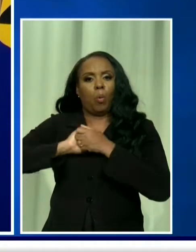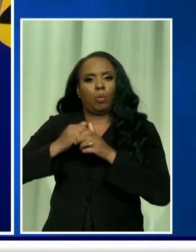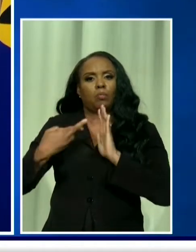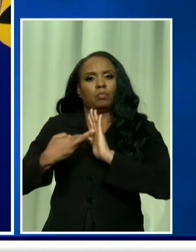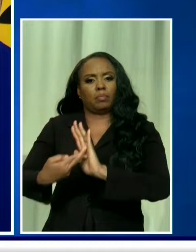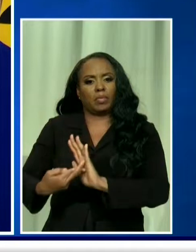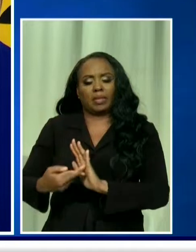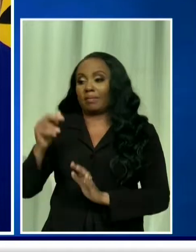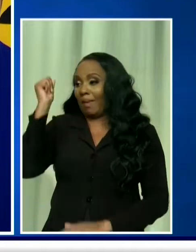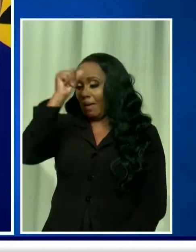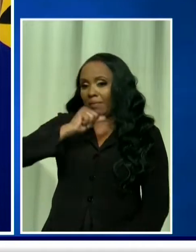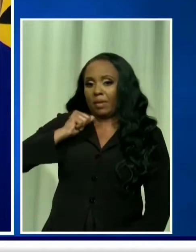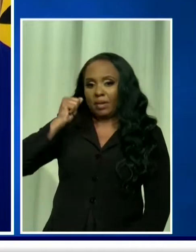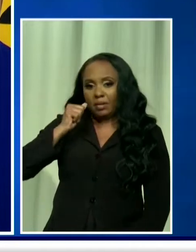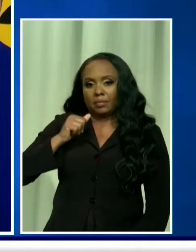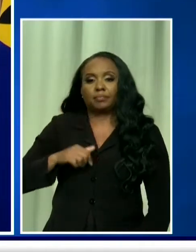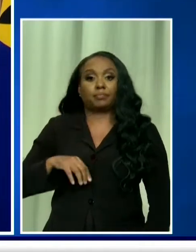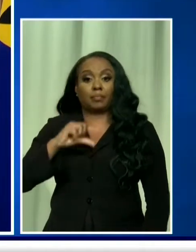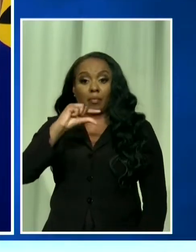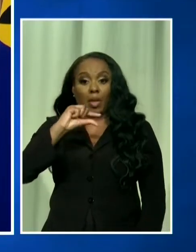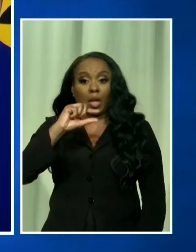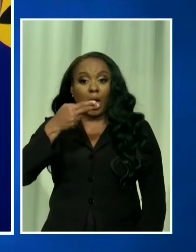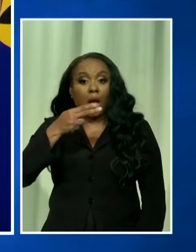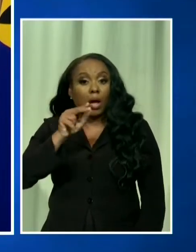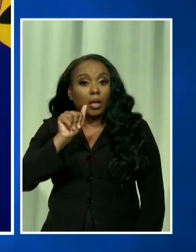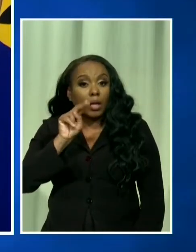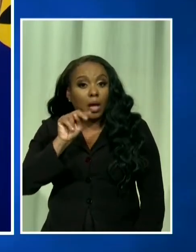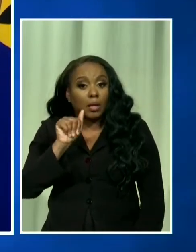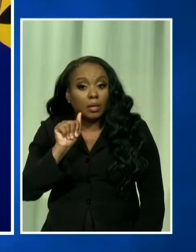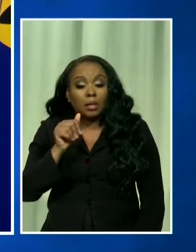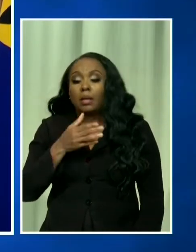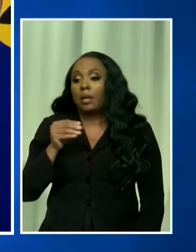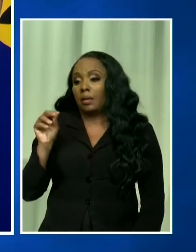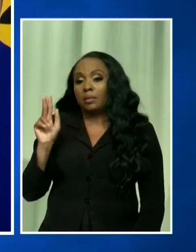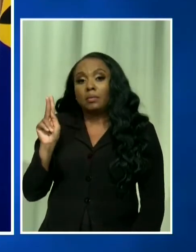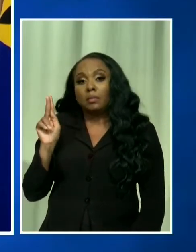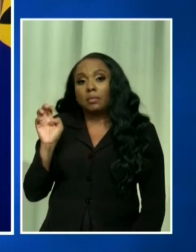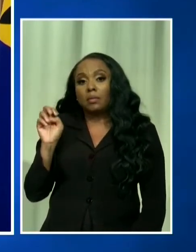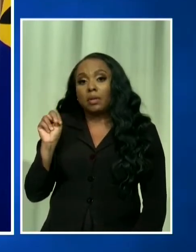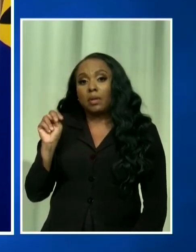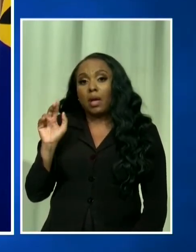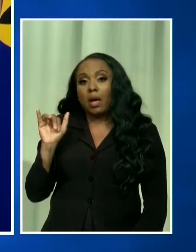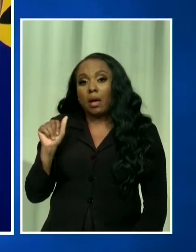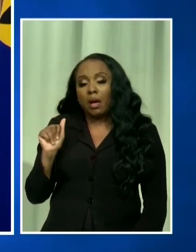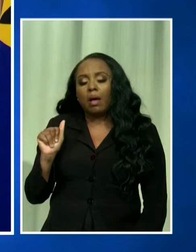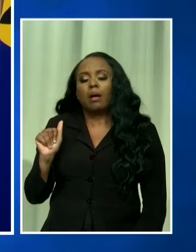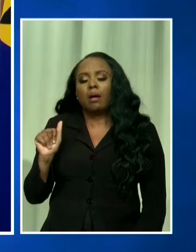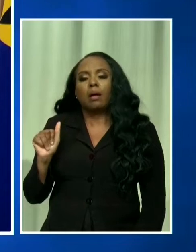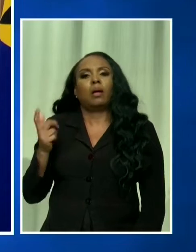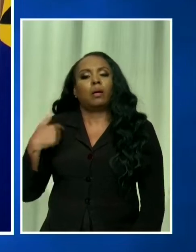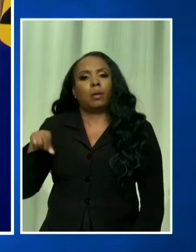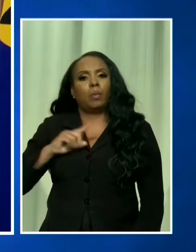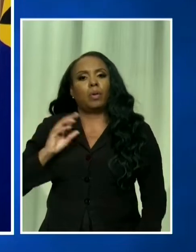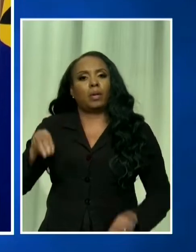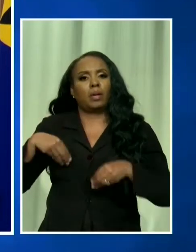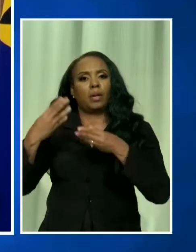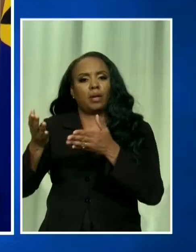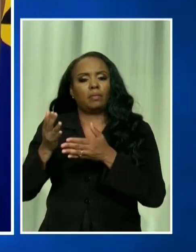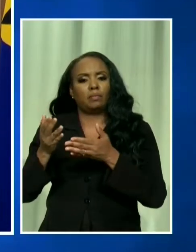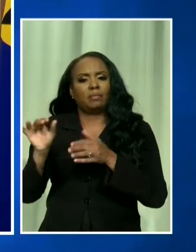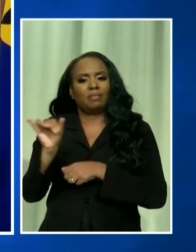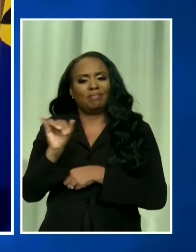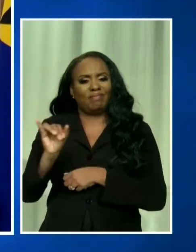African continent, there are global companies that we in Barbados too can give the same level of service as we have